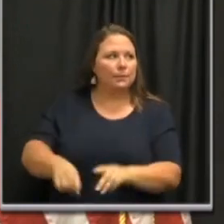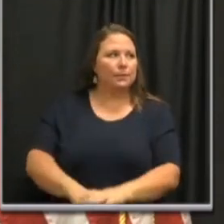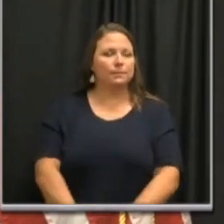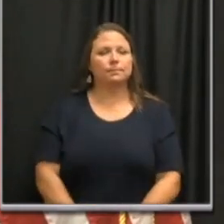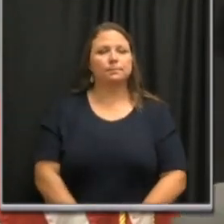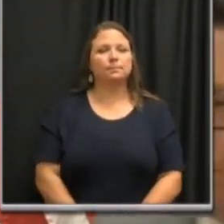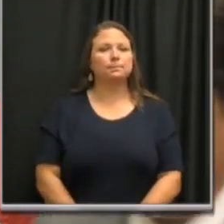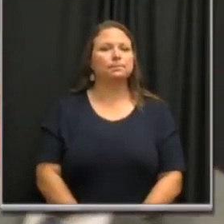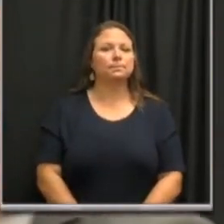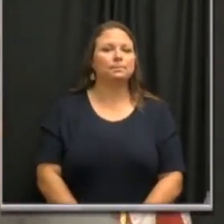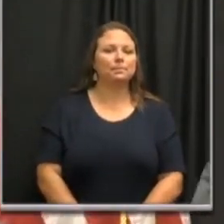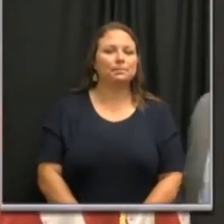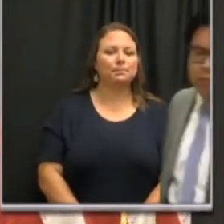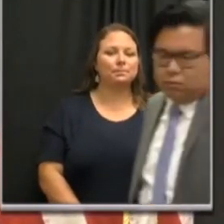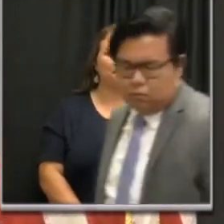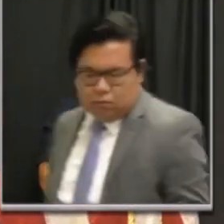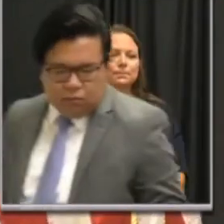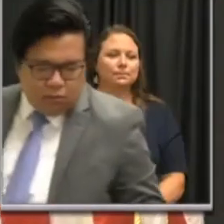Dr. Jungir?